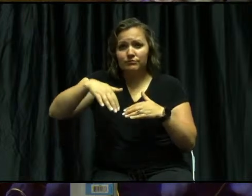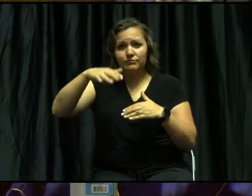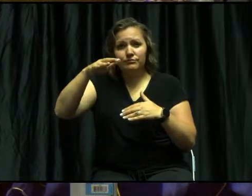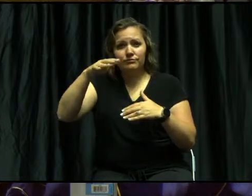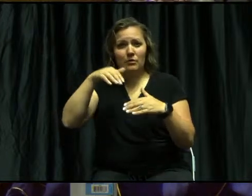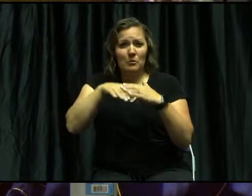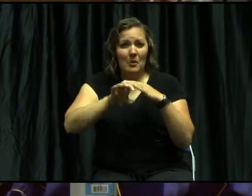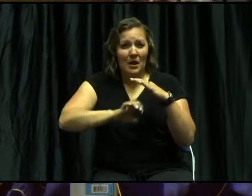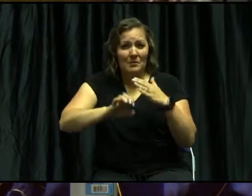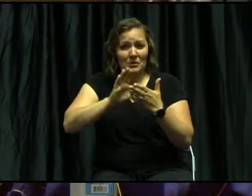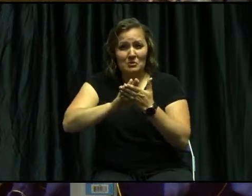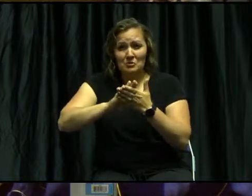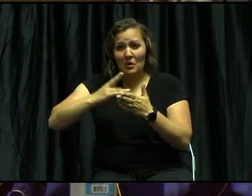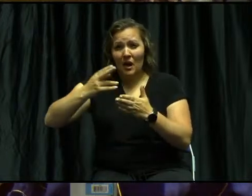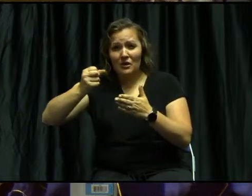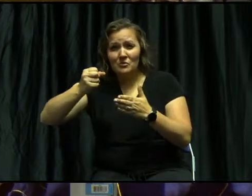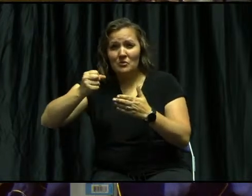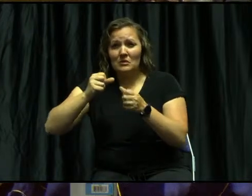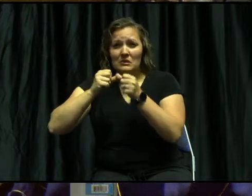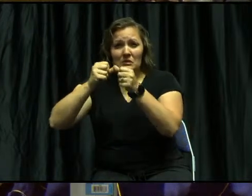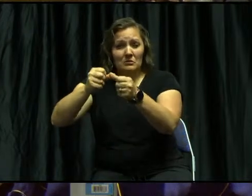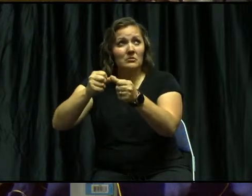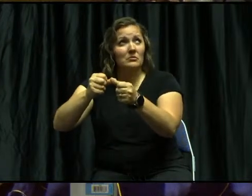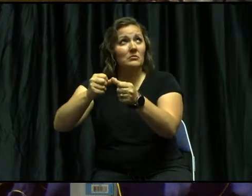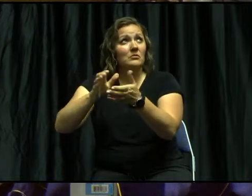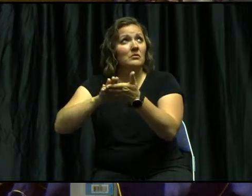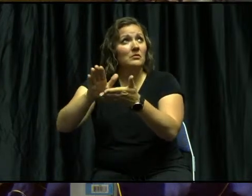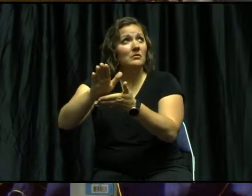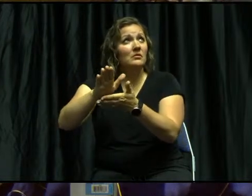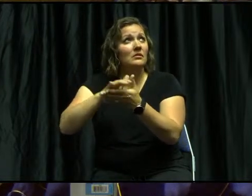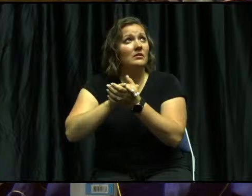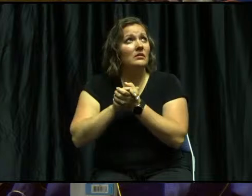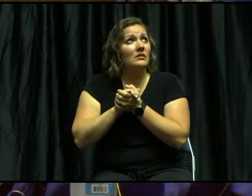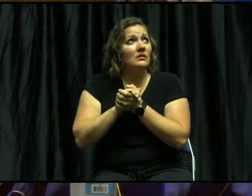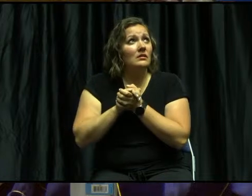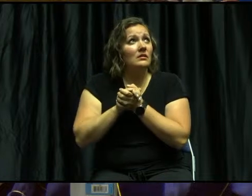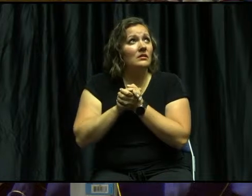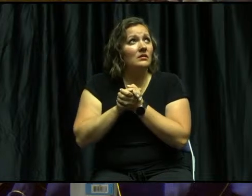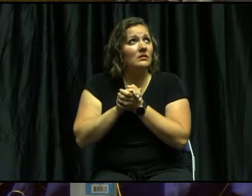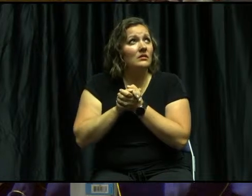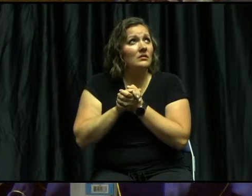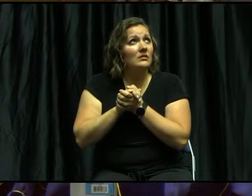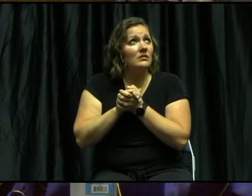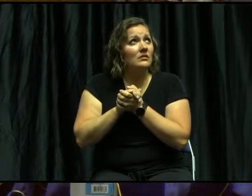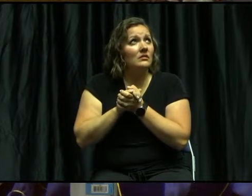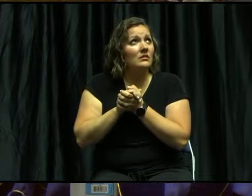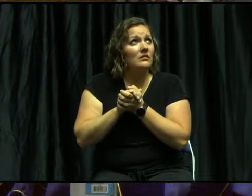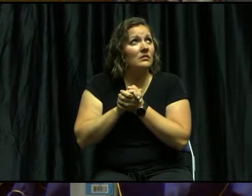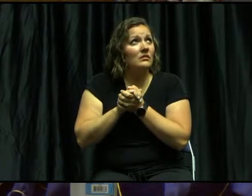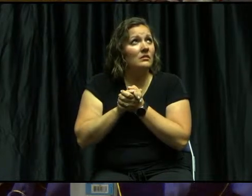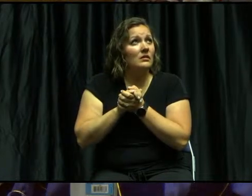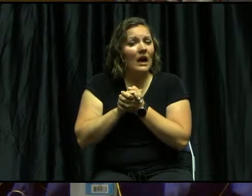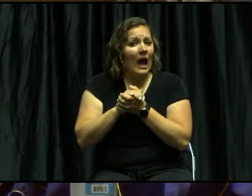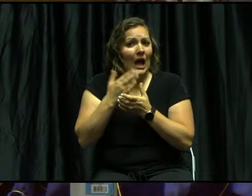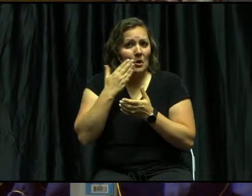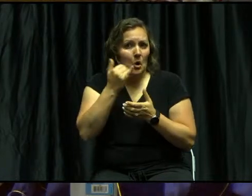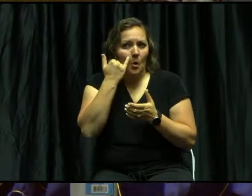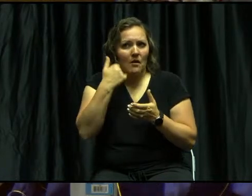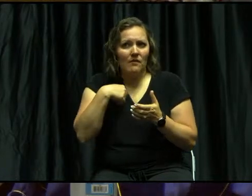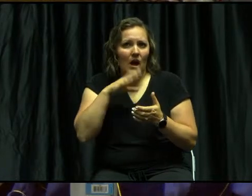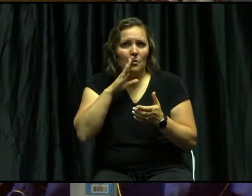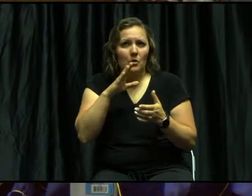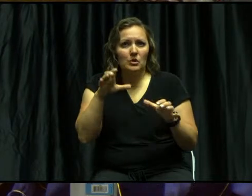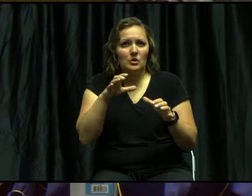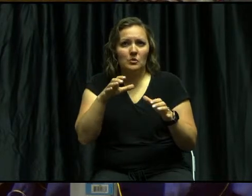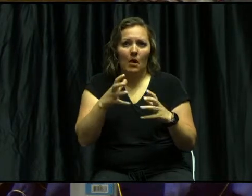Going beyond high school, I don't know if I would, going beyond high school might have been